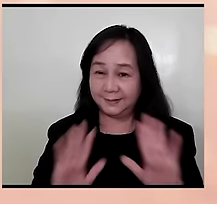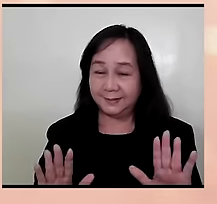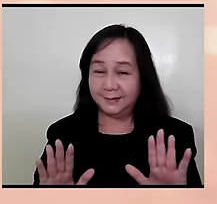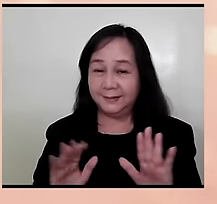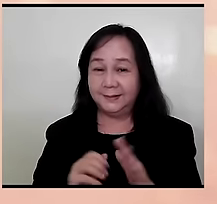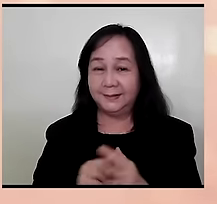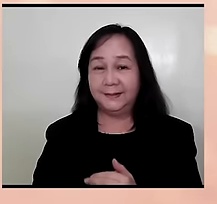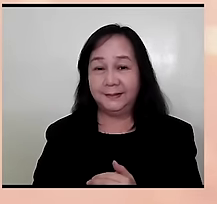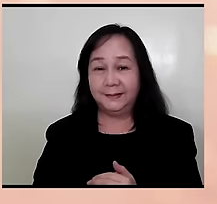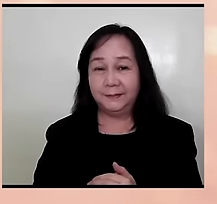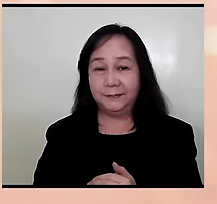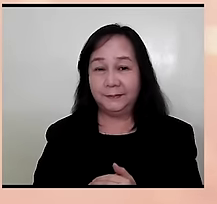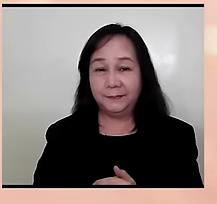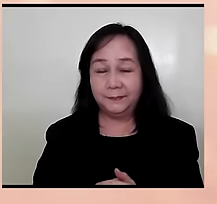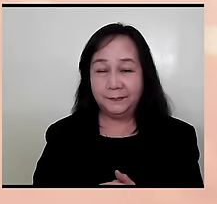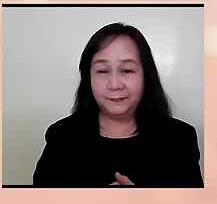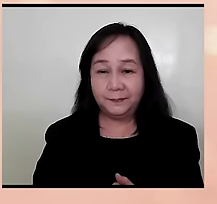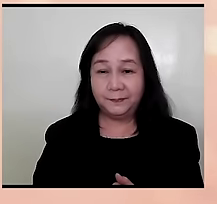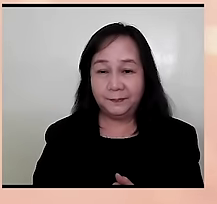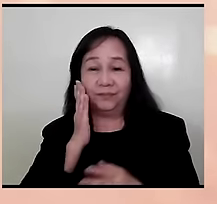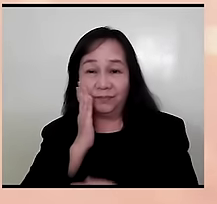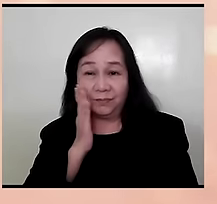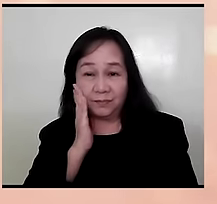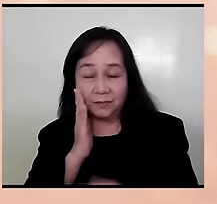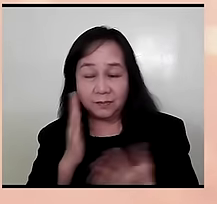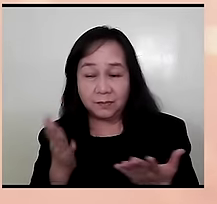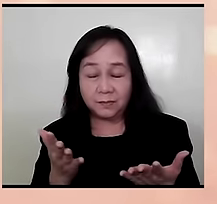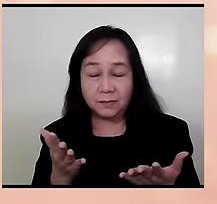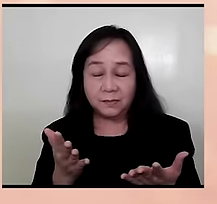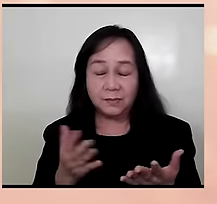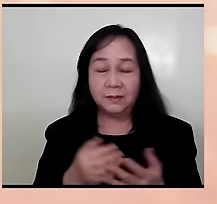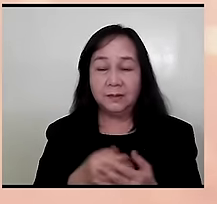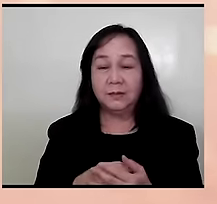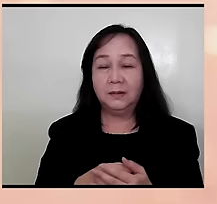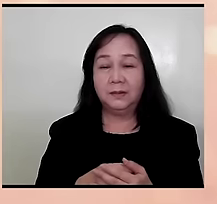Their humiliation was addressed